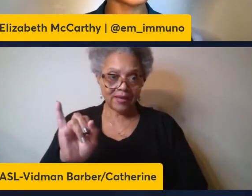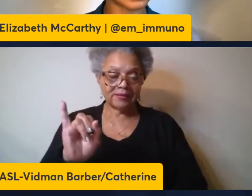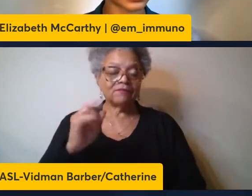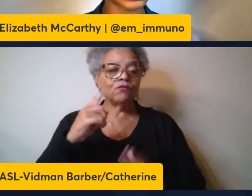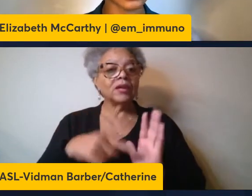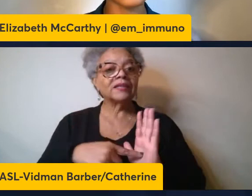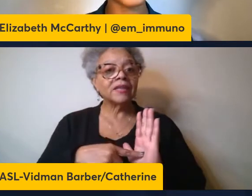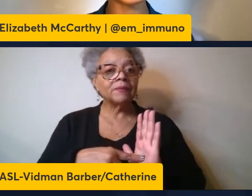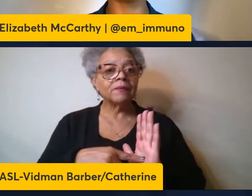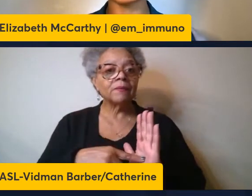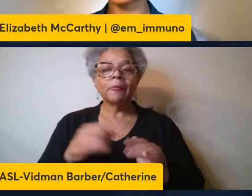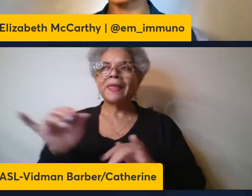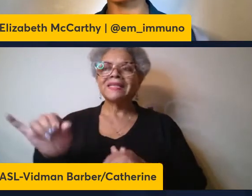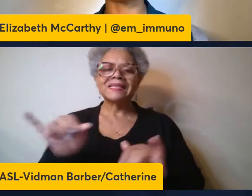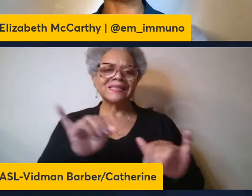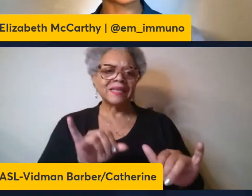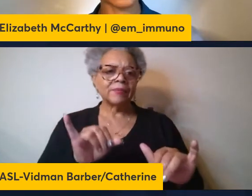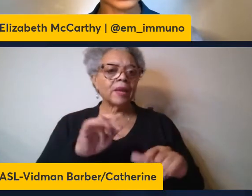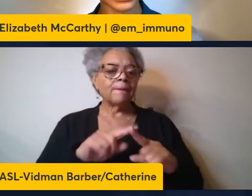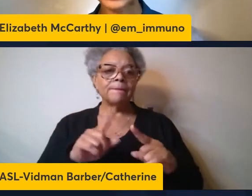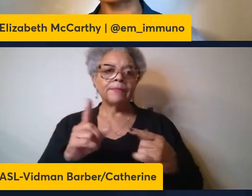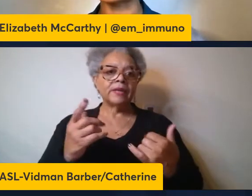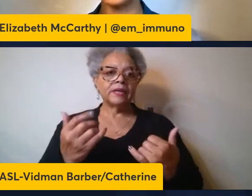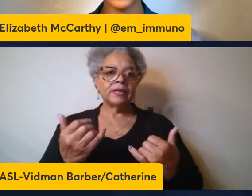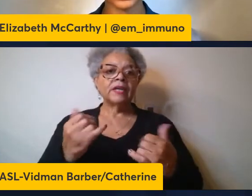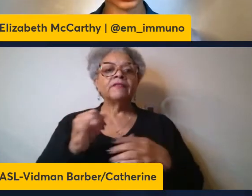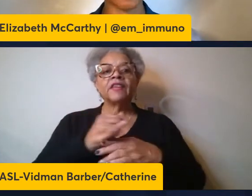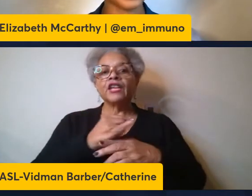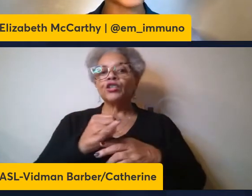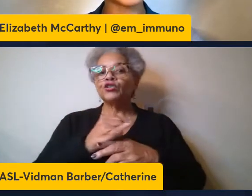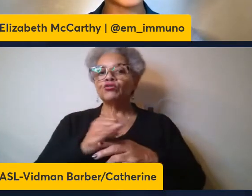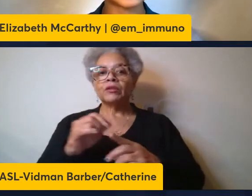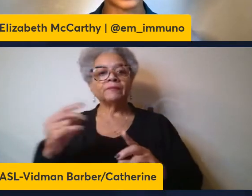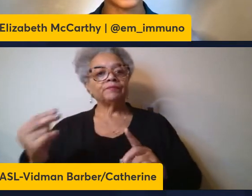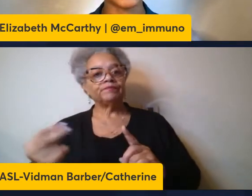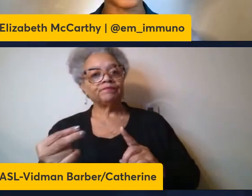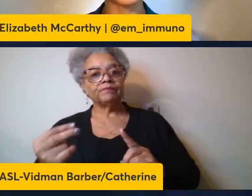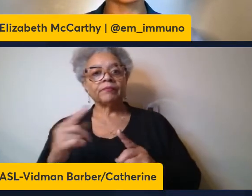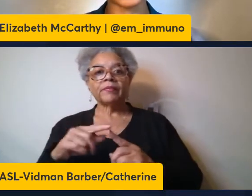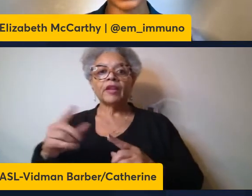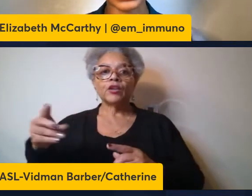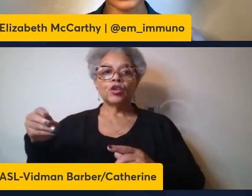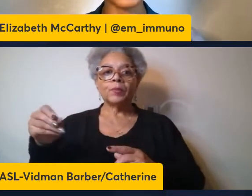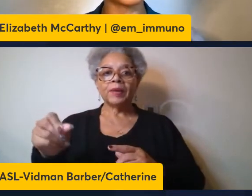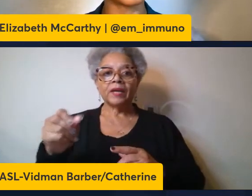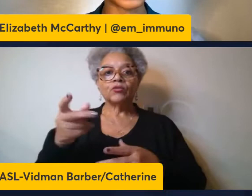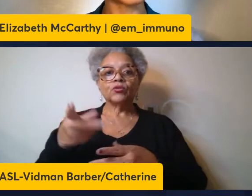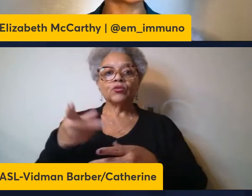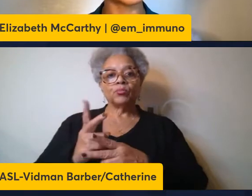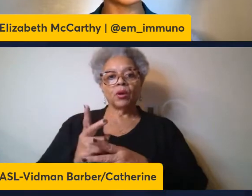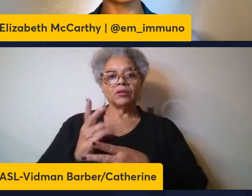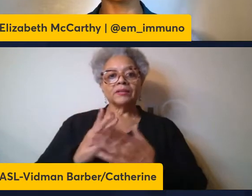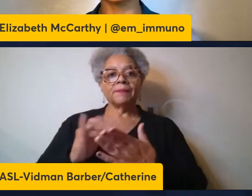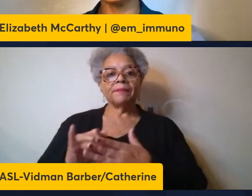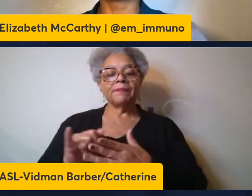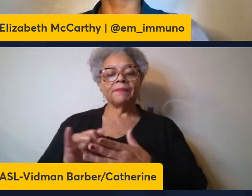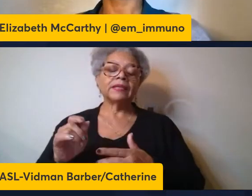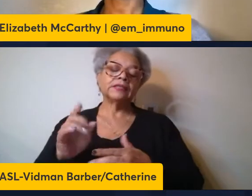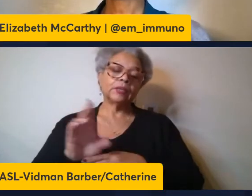it's almost a similar sort of thing, but now this is on the industry side where you're sort of paying to borrow someone's computing